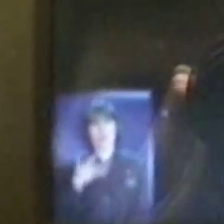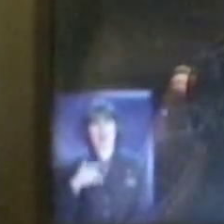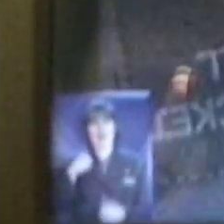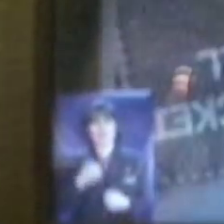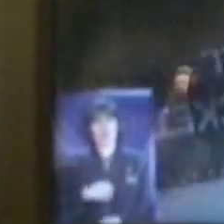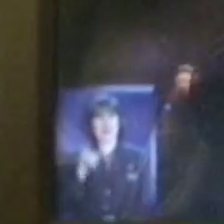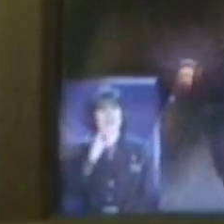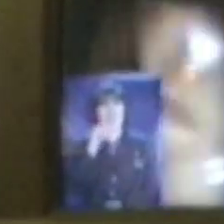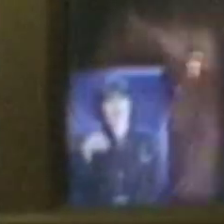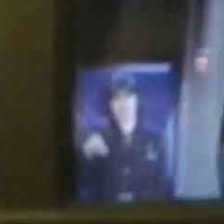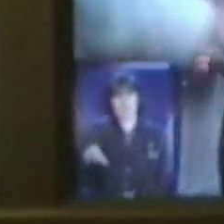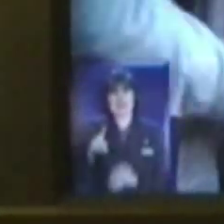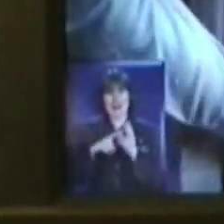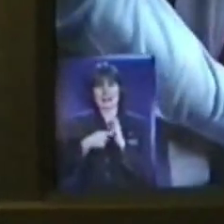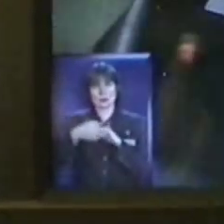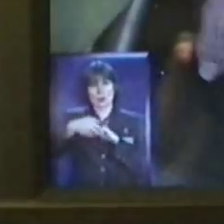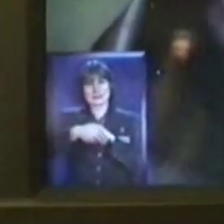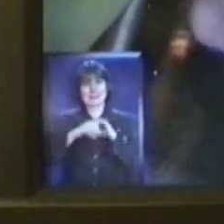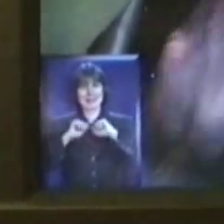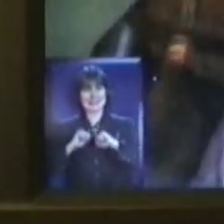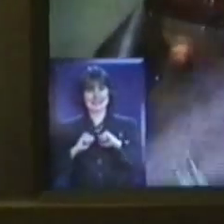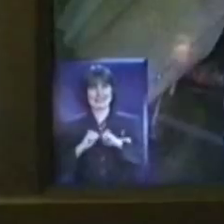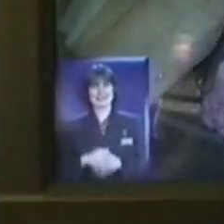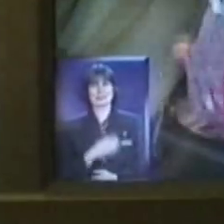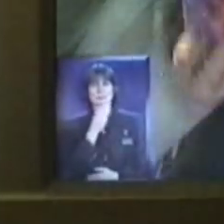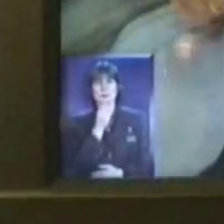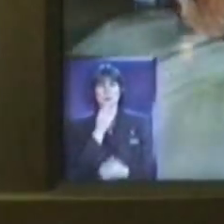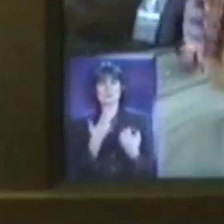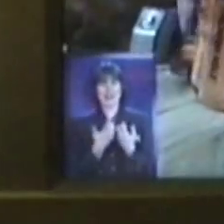Your life jacket is either beside or underneath your seat.